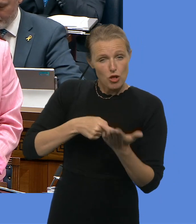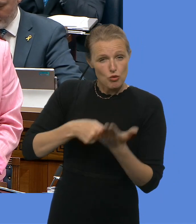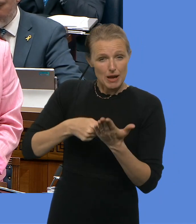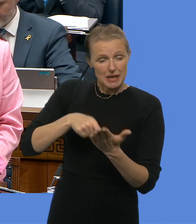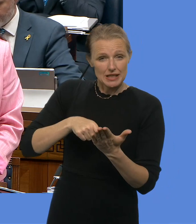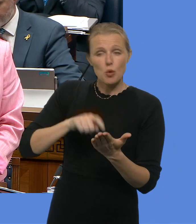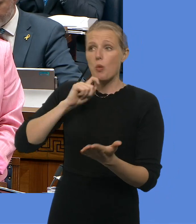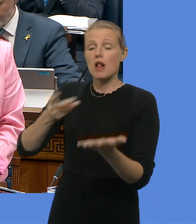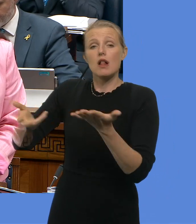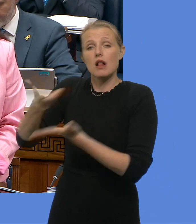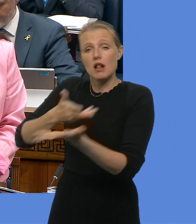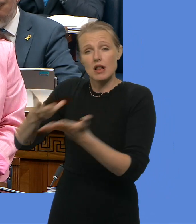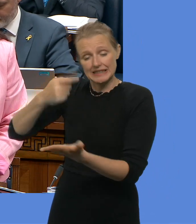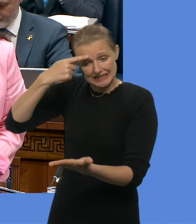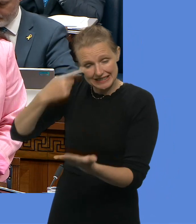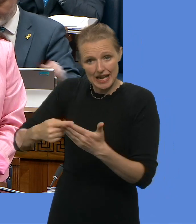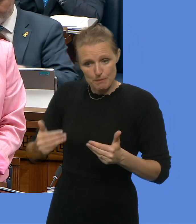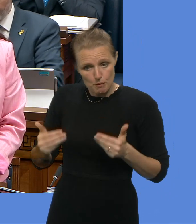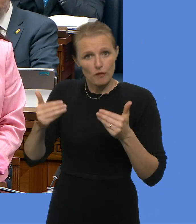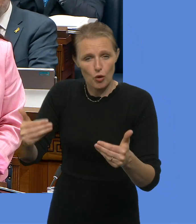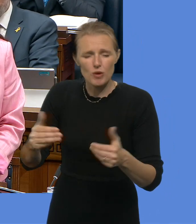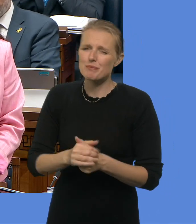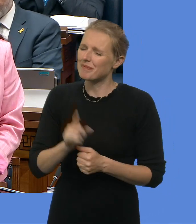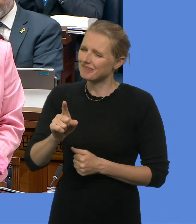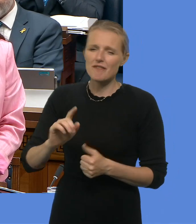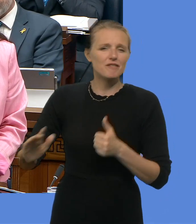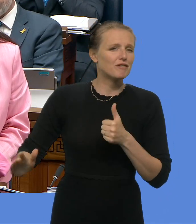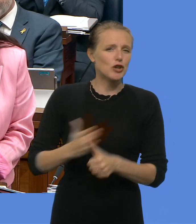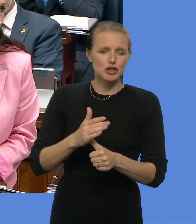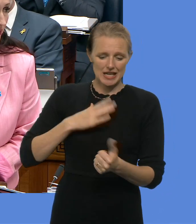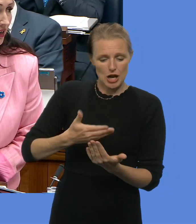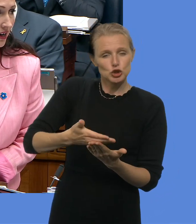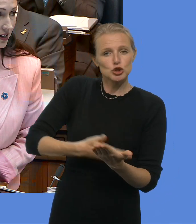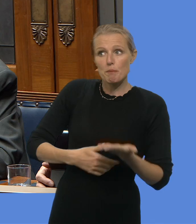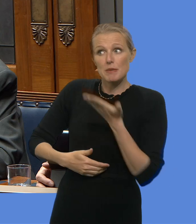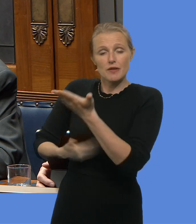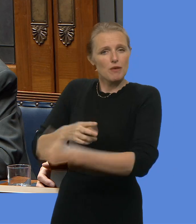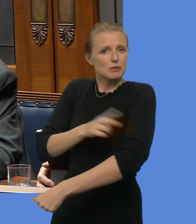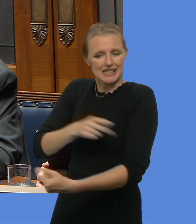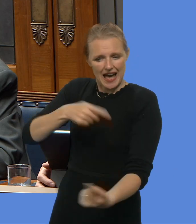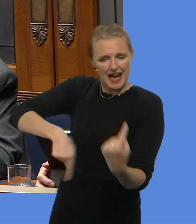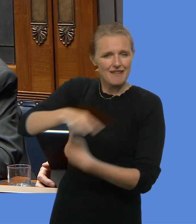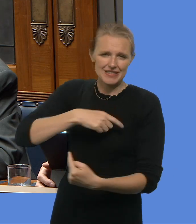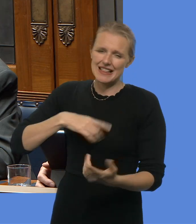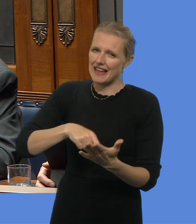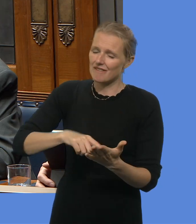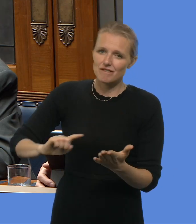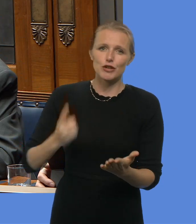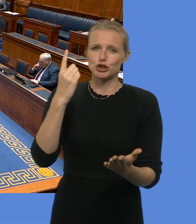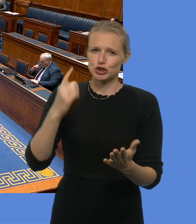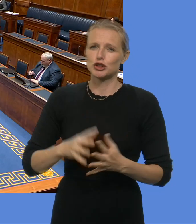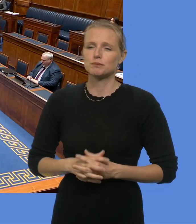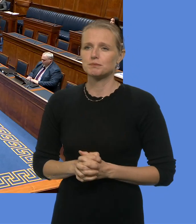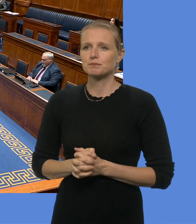assess how we can move forward. But the key thing is waiting for that submission and recommendation and advice from officials at this stage. Carl Killian.